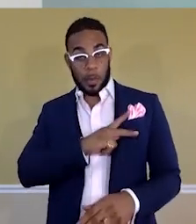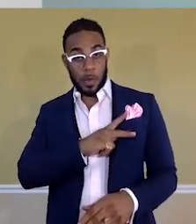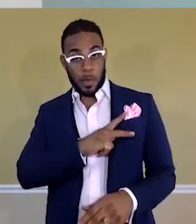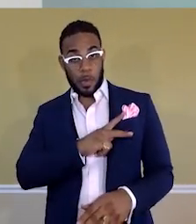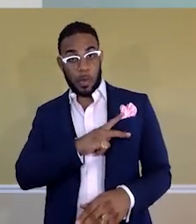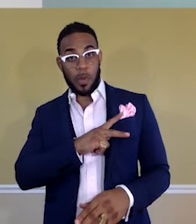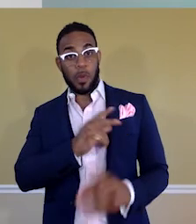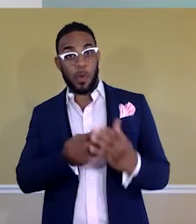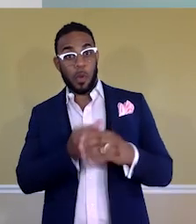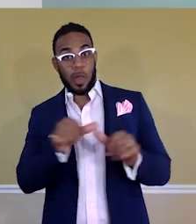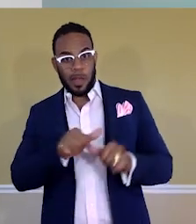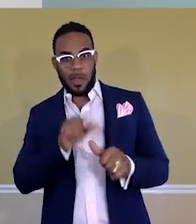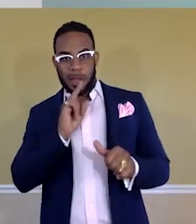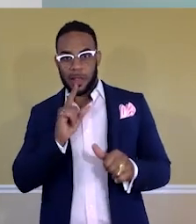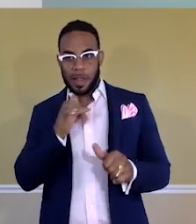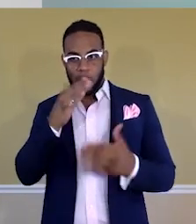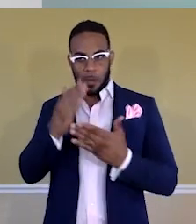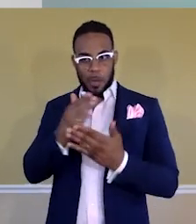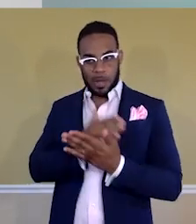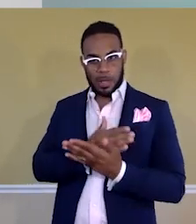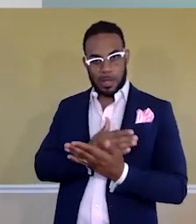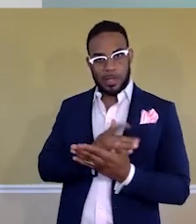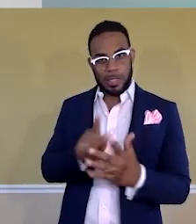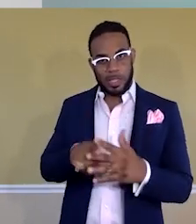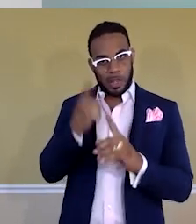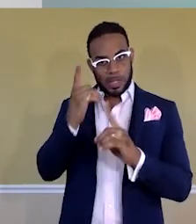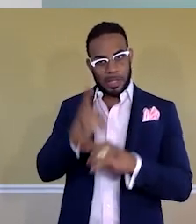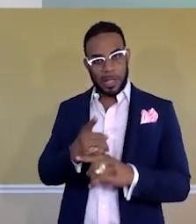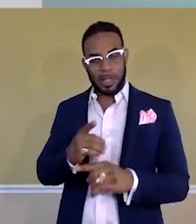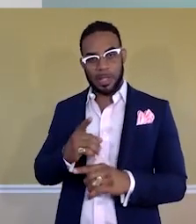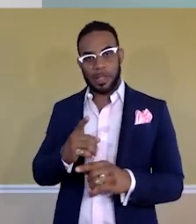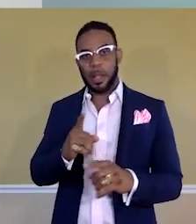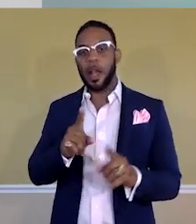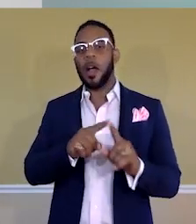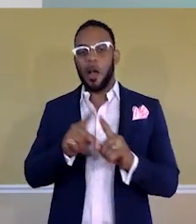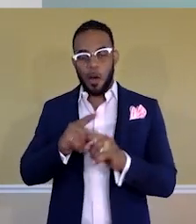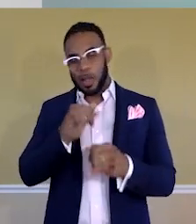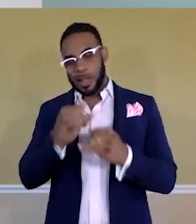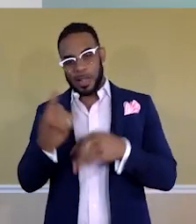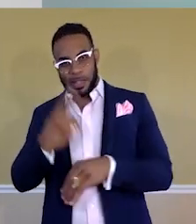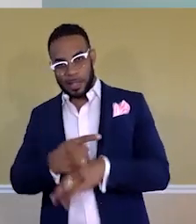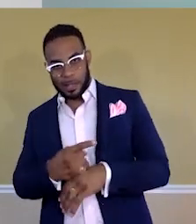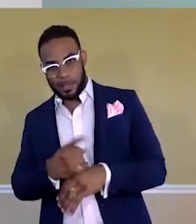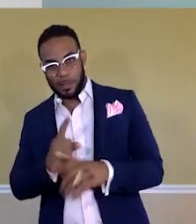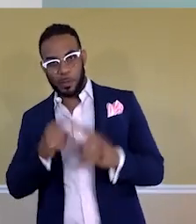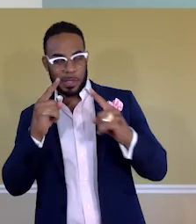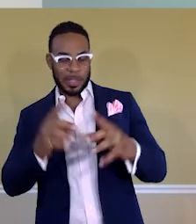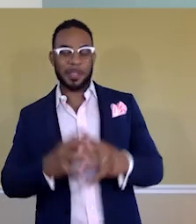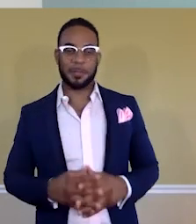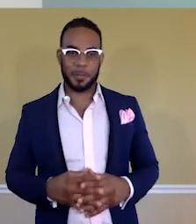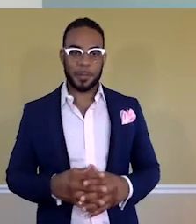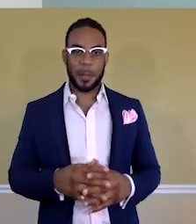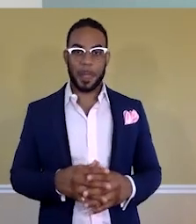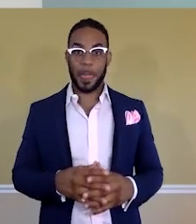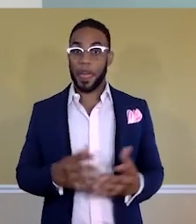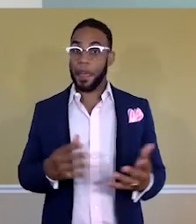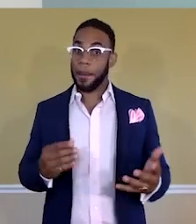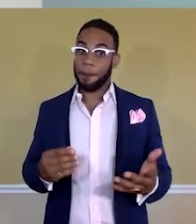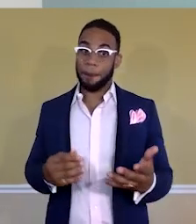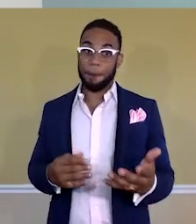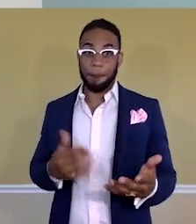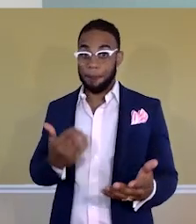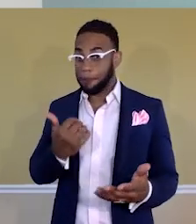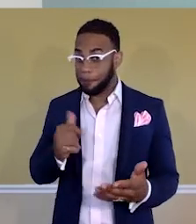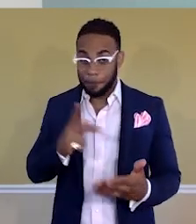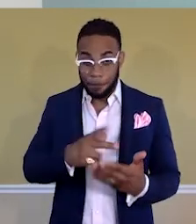growth area is. I'm gonna list the start date of it as well as the end date when I do achieve it. And